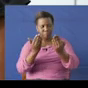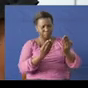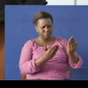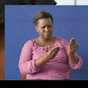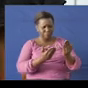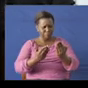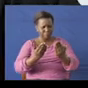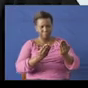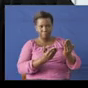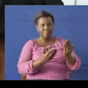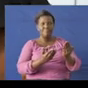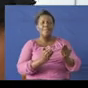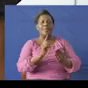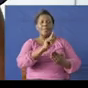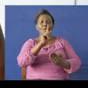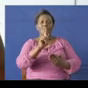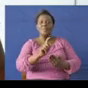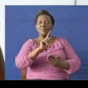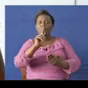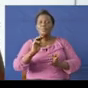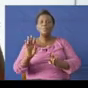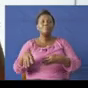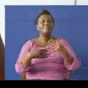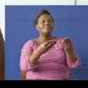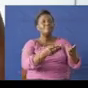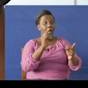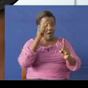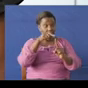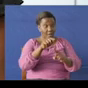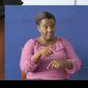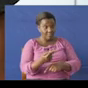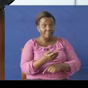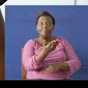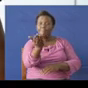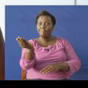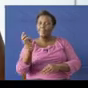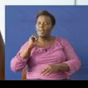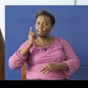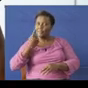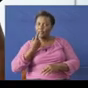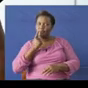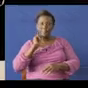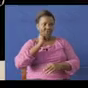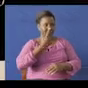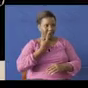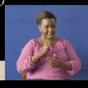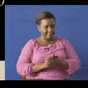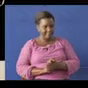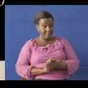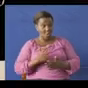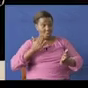of my passage, I'll give you some questions which I would like you to answer them.